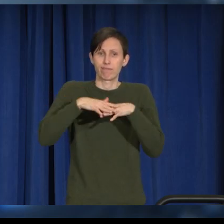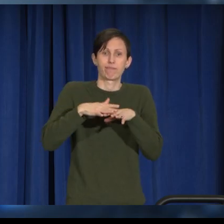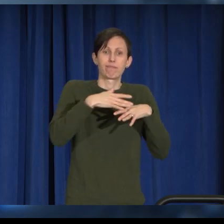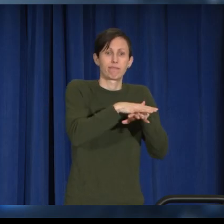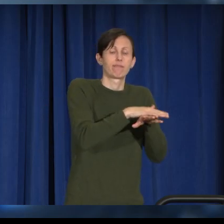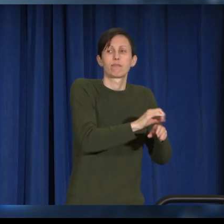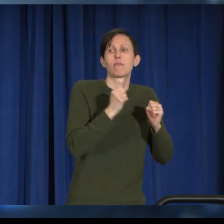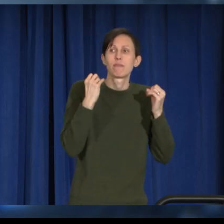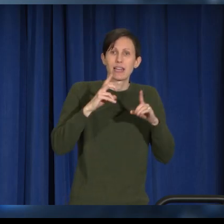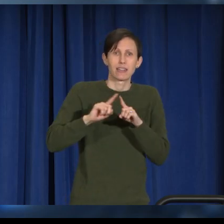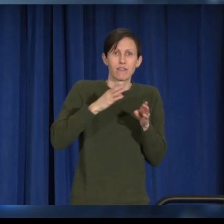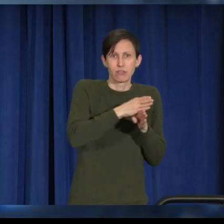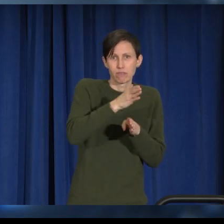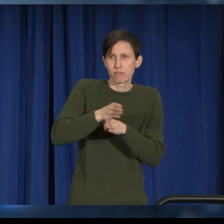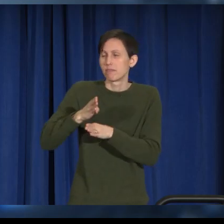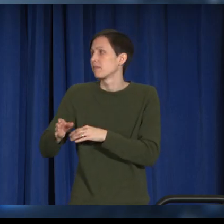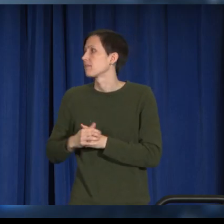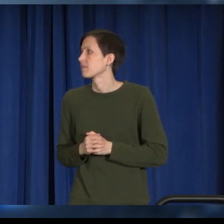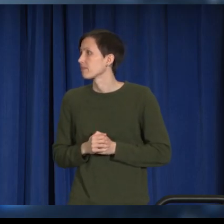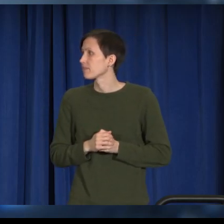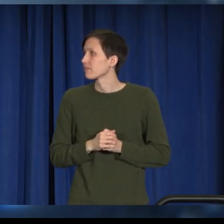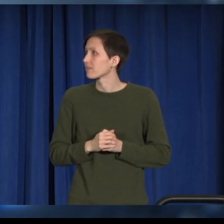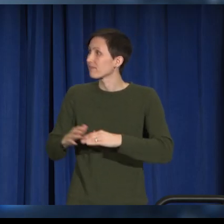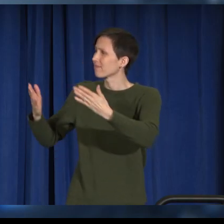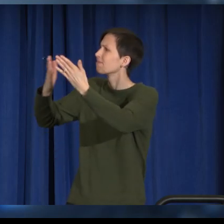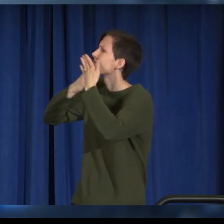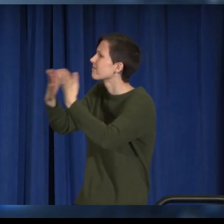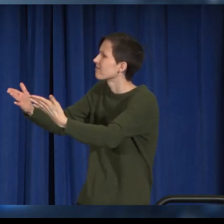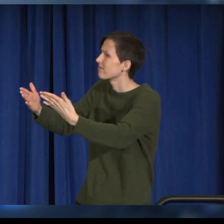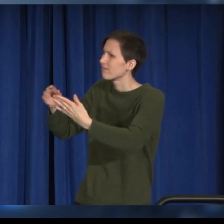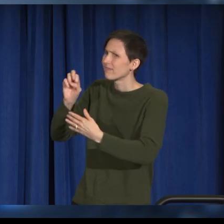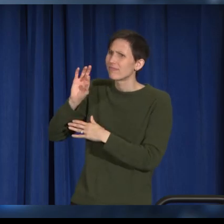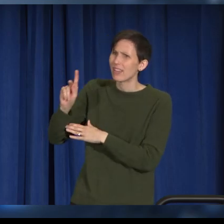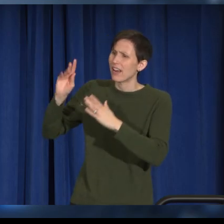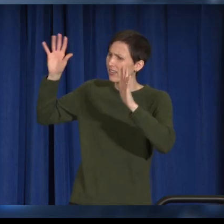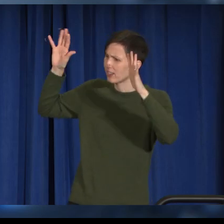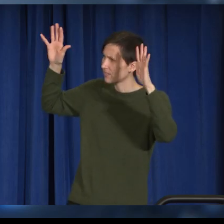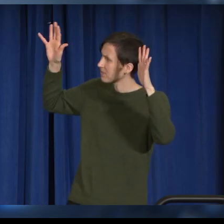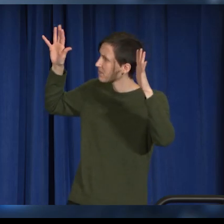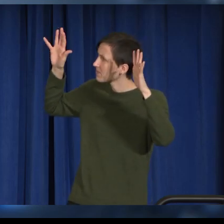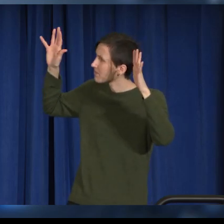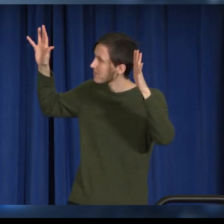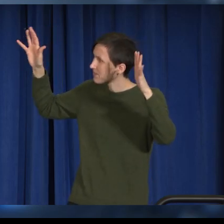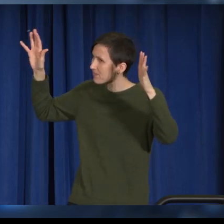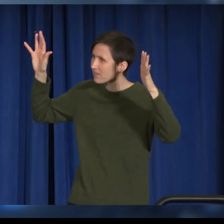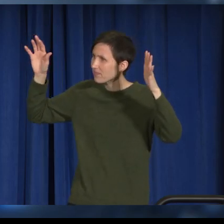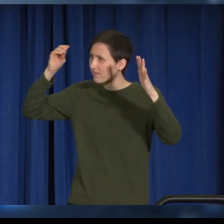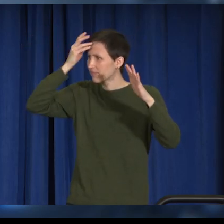Okay, let's thank Erik one more time. Thank you.